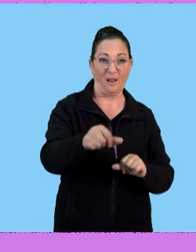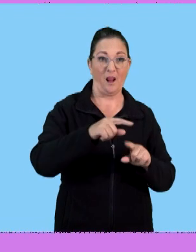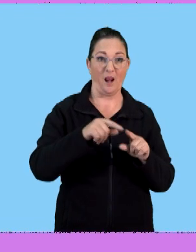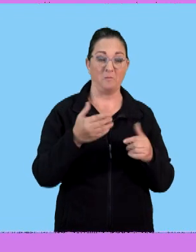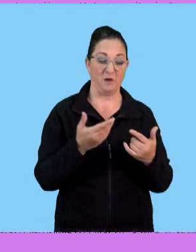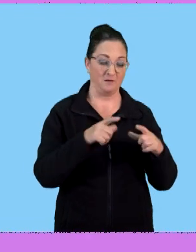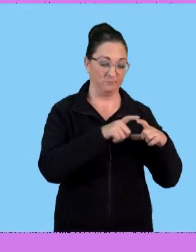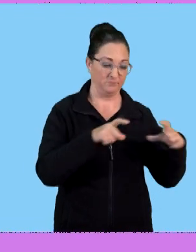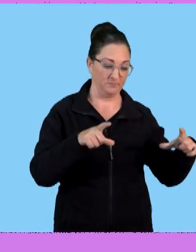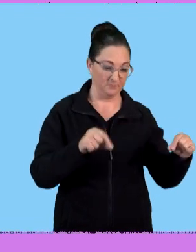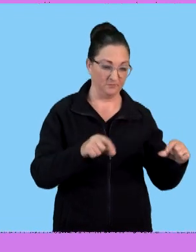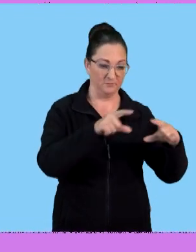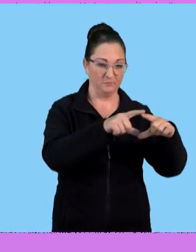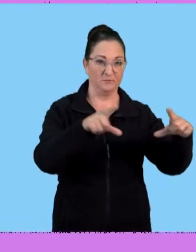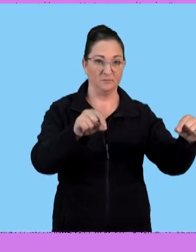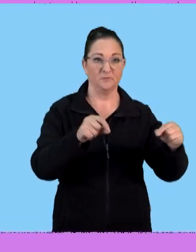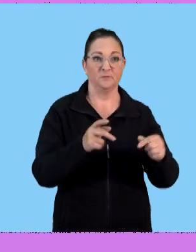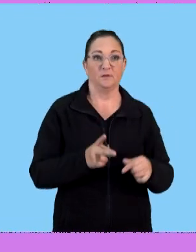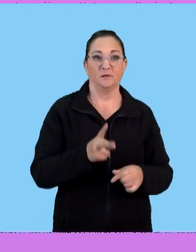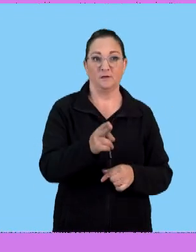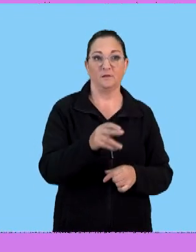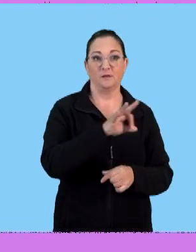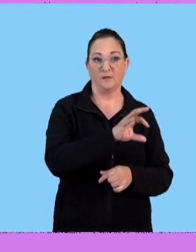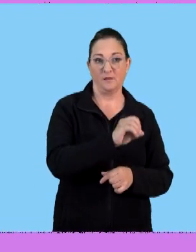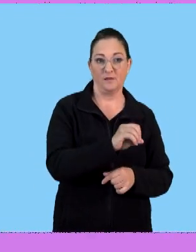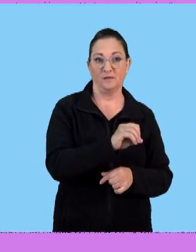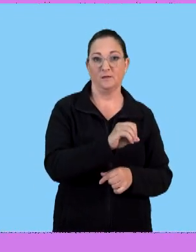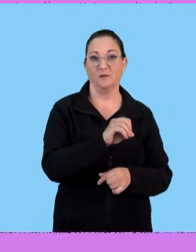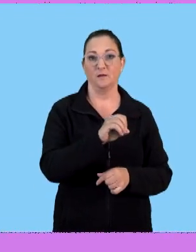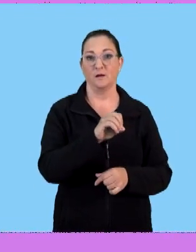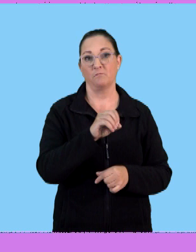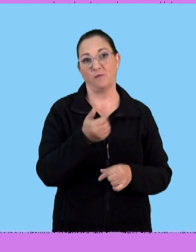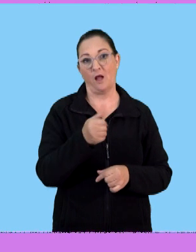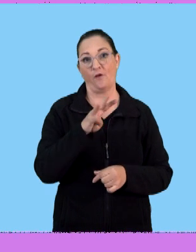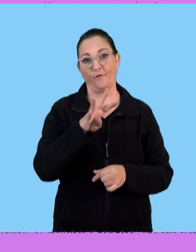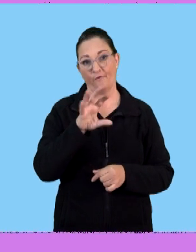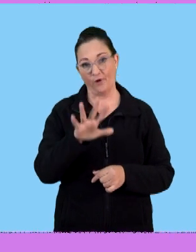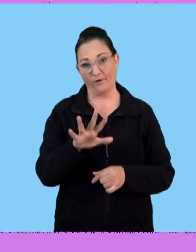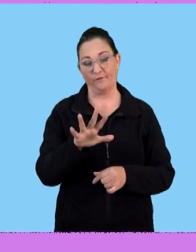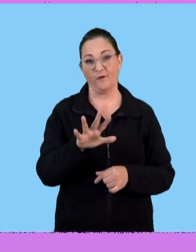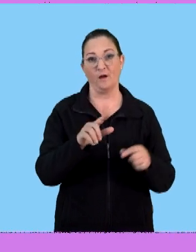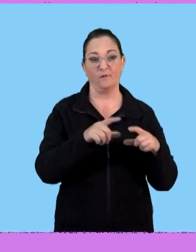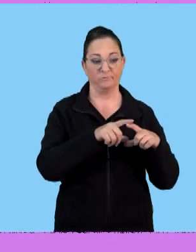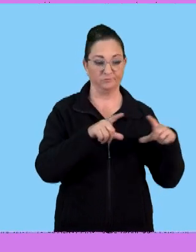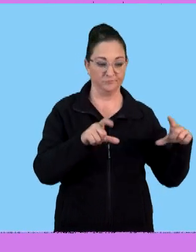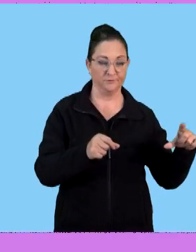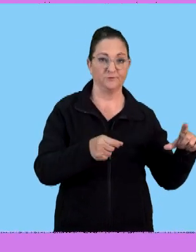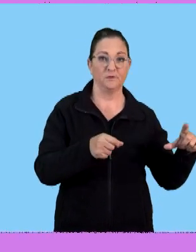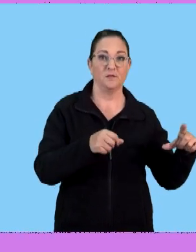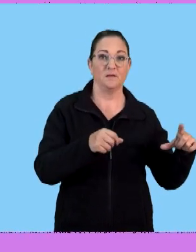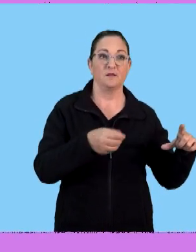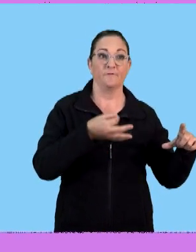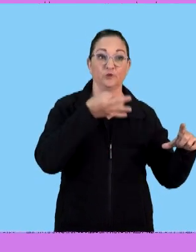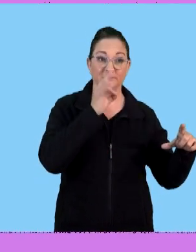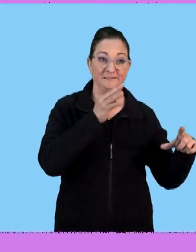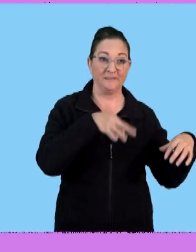the material into rectangular pieces of 30 by 45 centimeters to make the tea towels, and then 30 centimeters